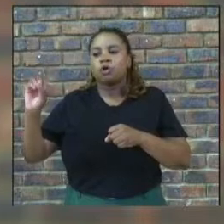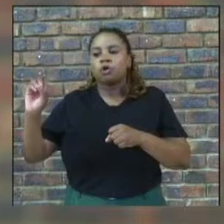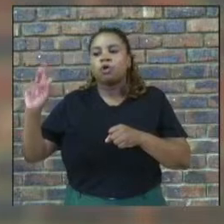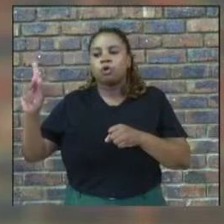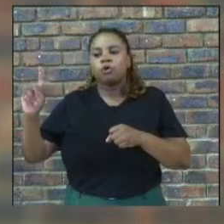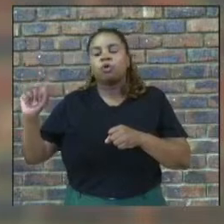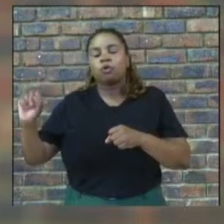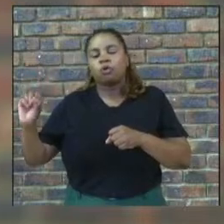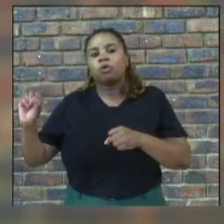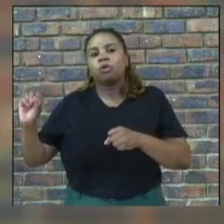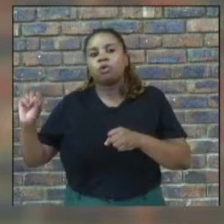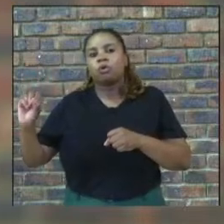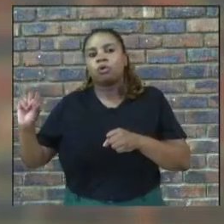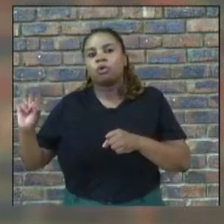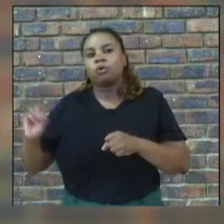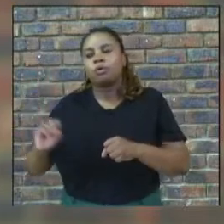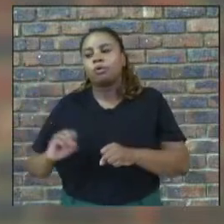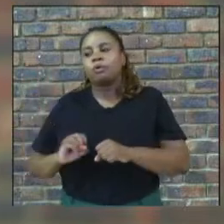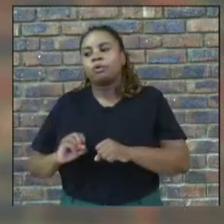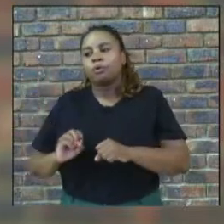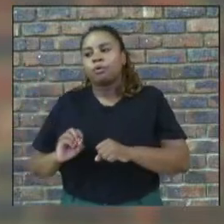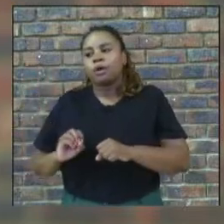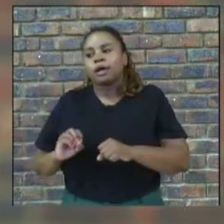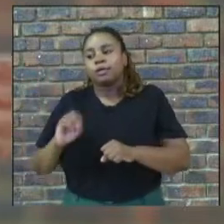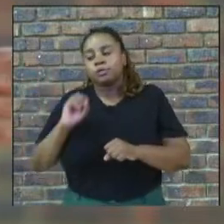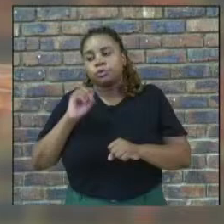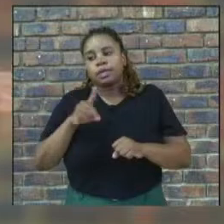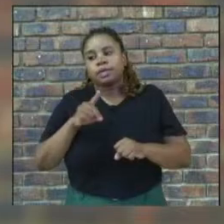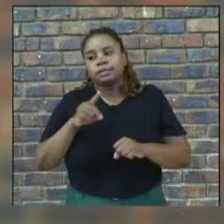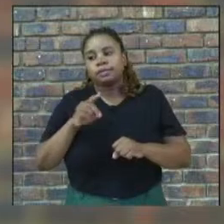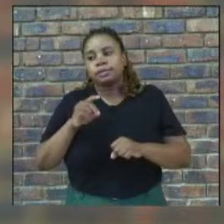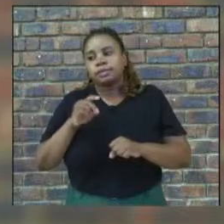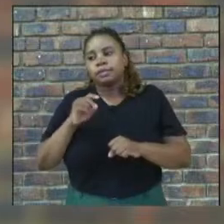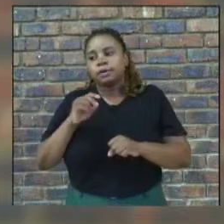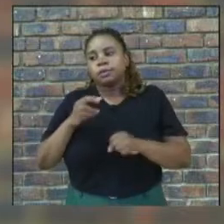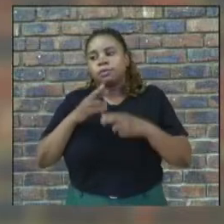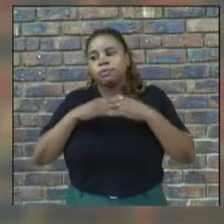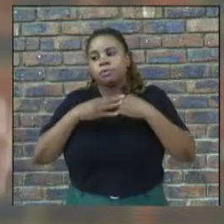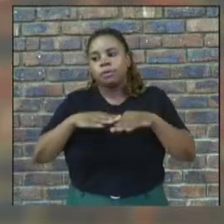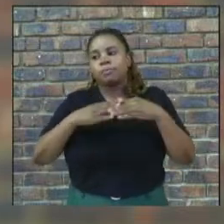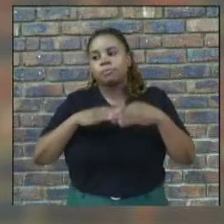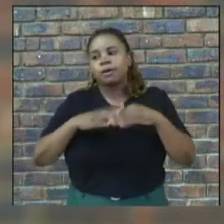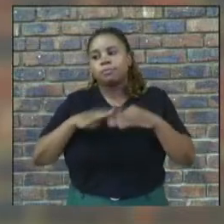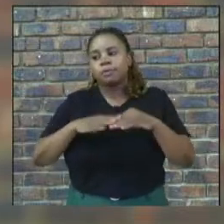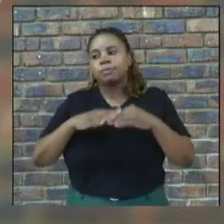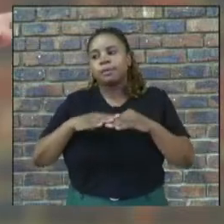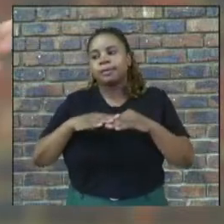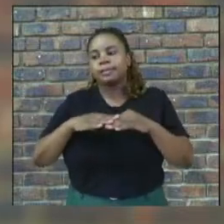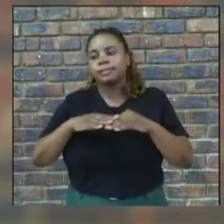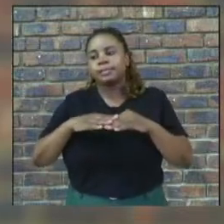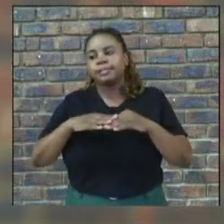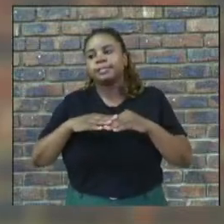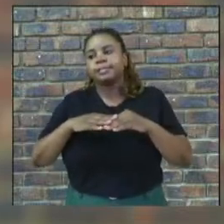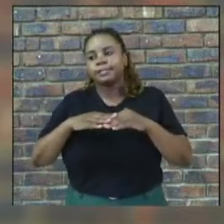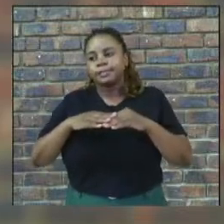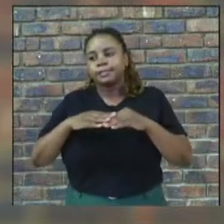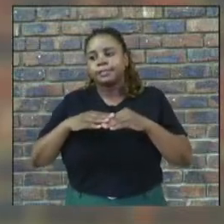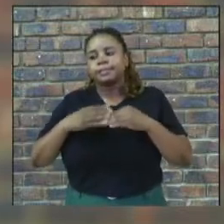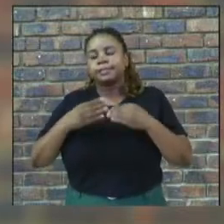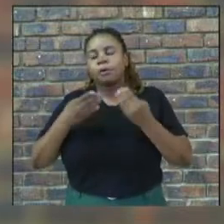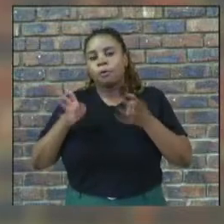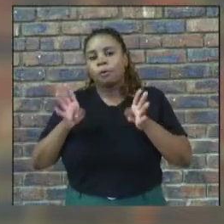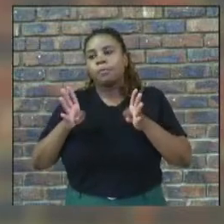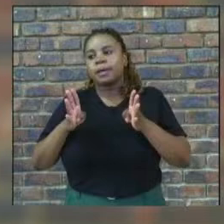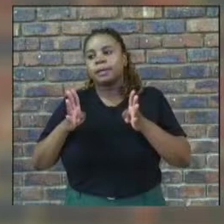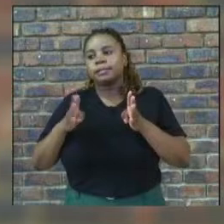to a web page, and that web page is quite simple. You are looking for funding,